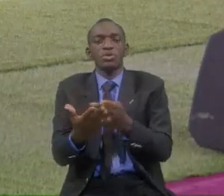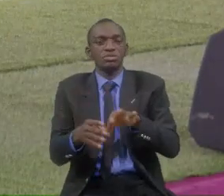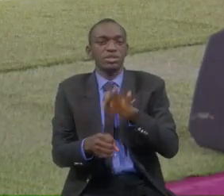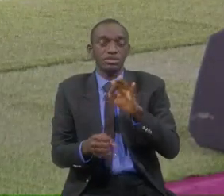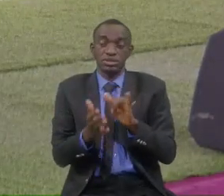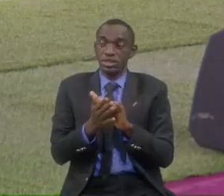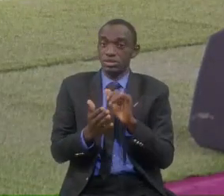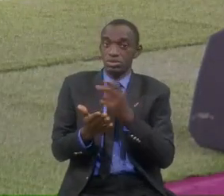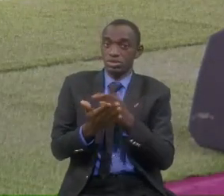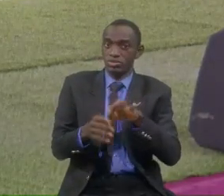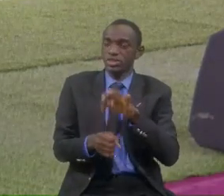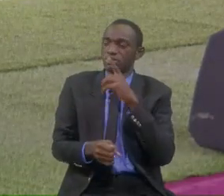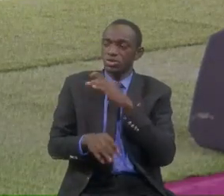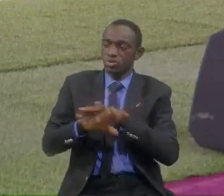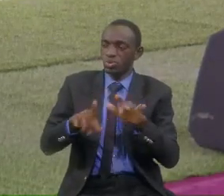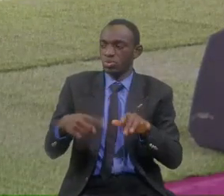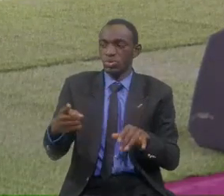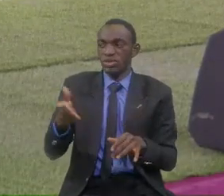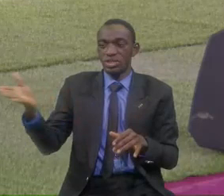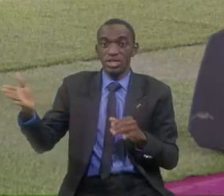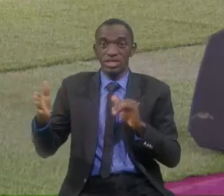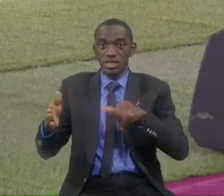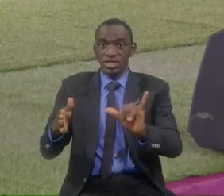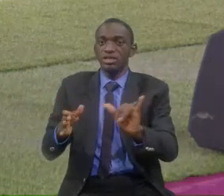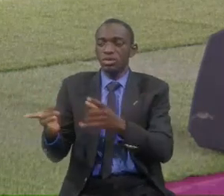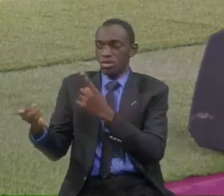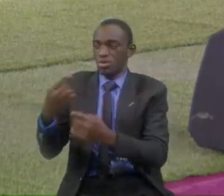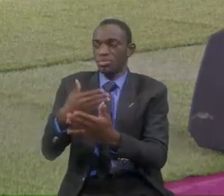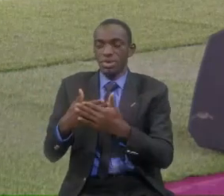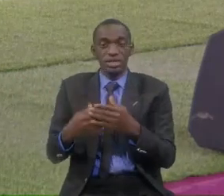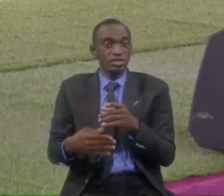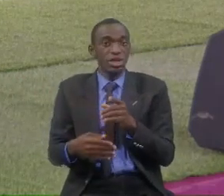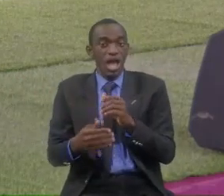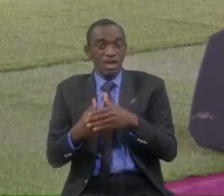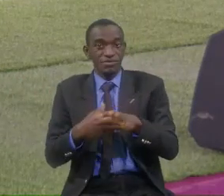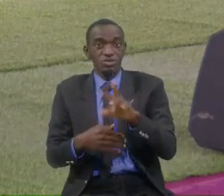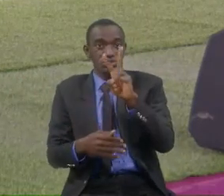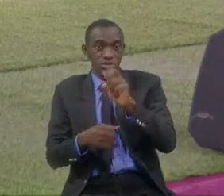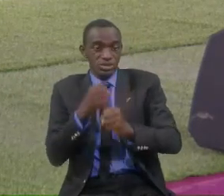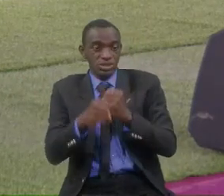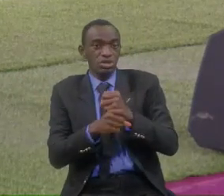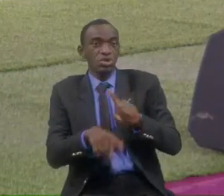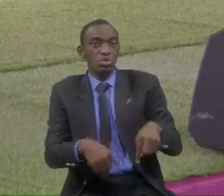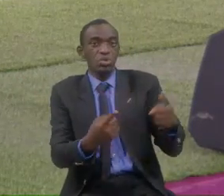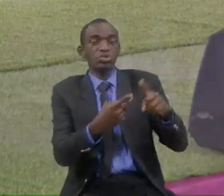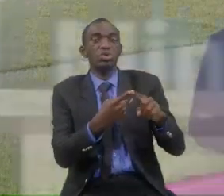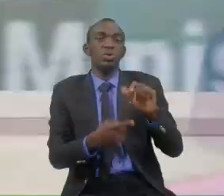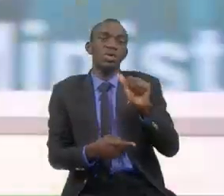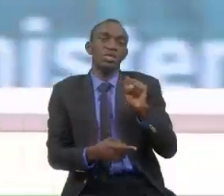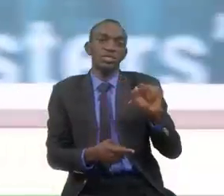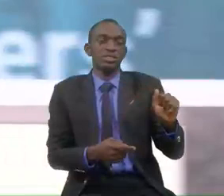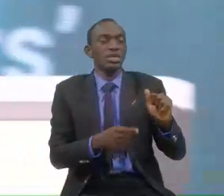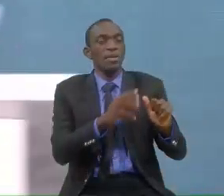come here. Then after 2 years, go back to that Asia Minor. He needs to guide us. And